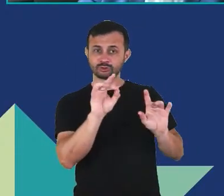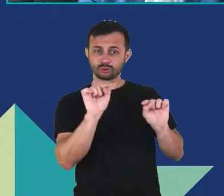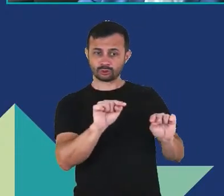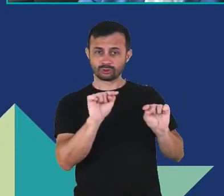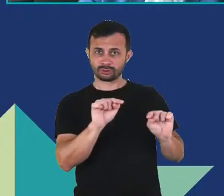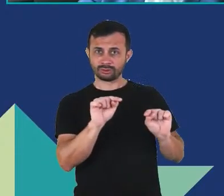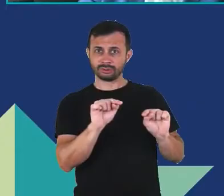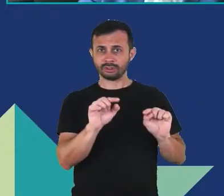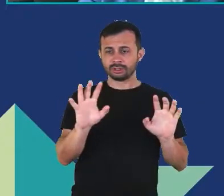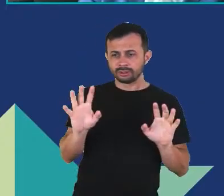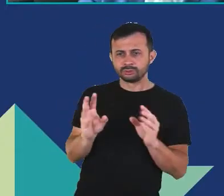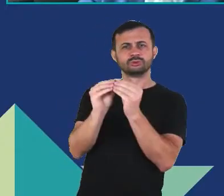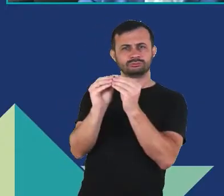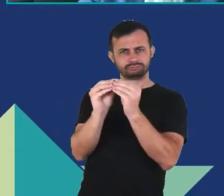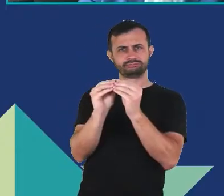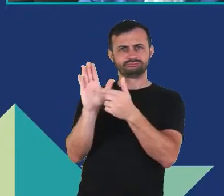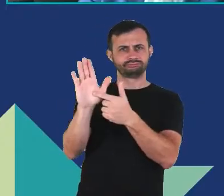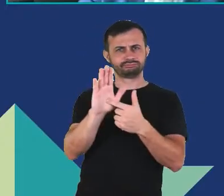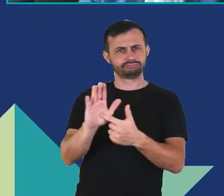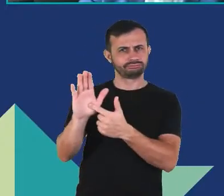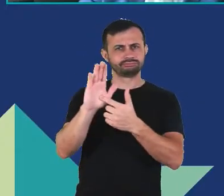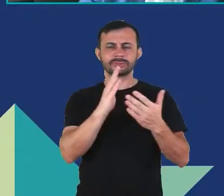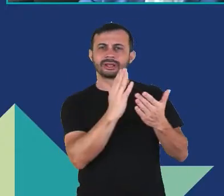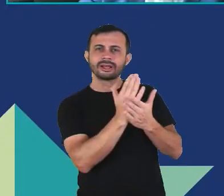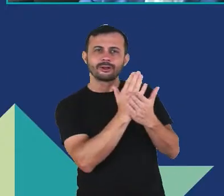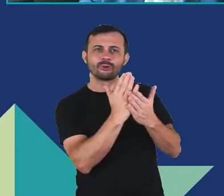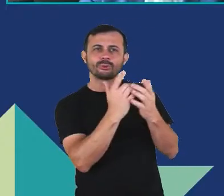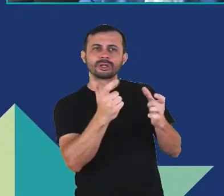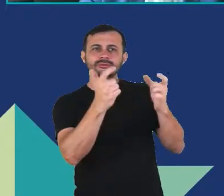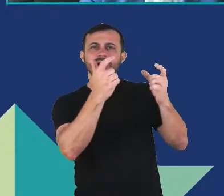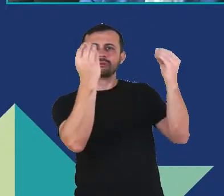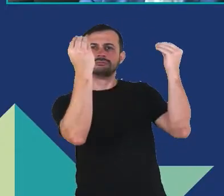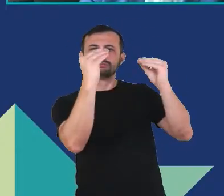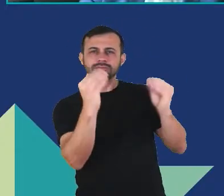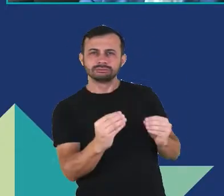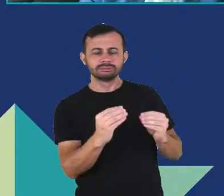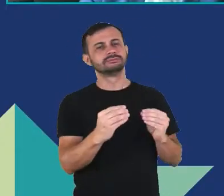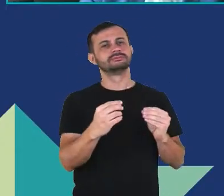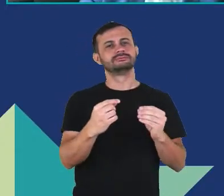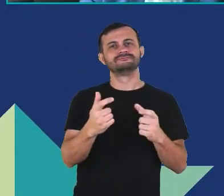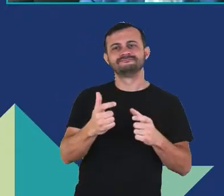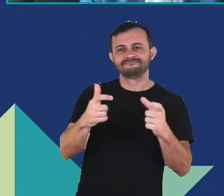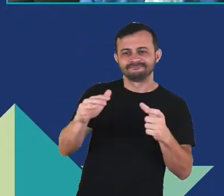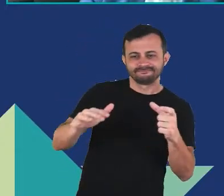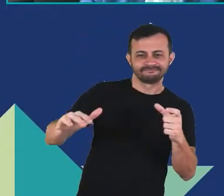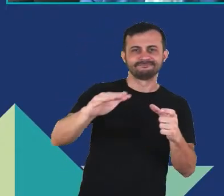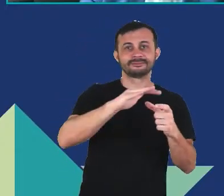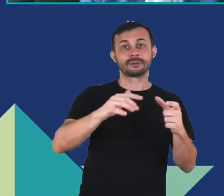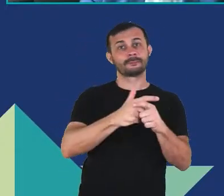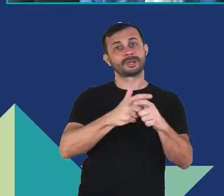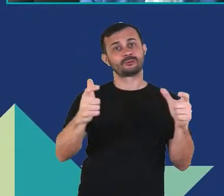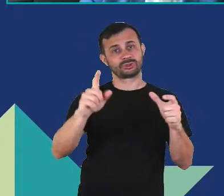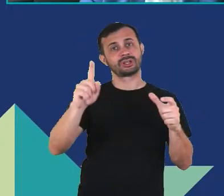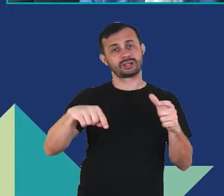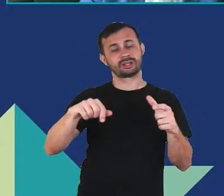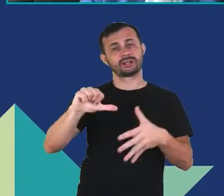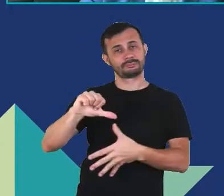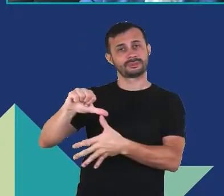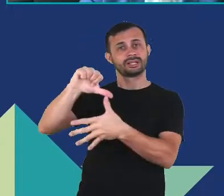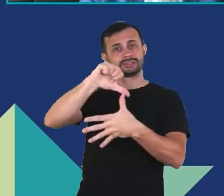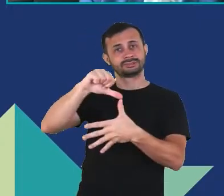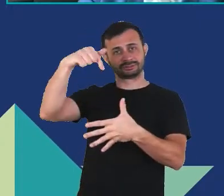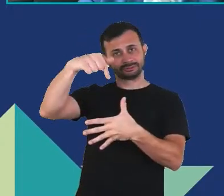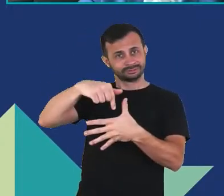tailings facilities that are in mostly in South America that are on the right-hand side. You see here the projected dam